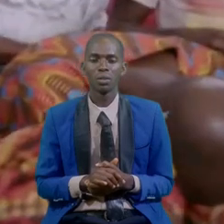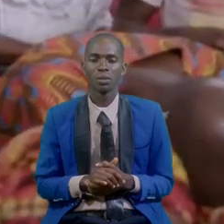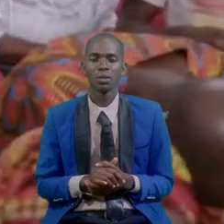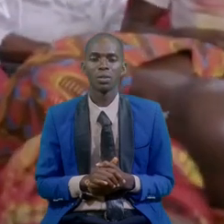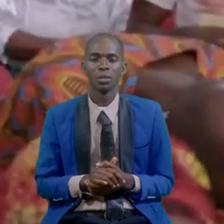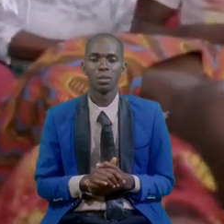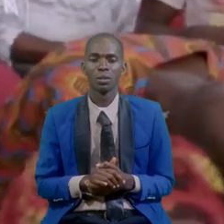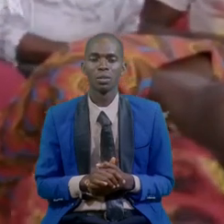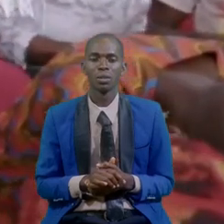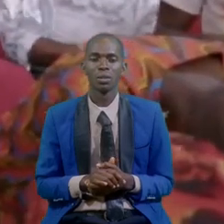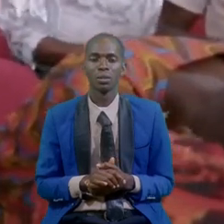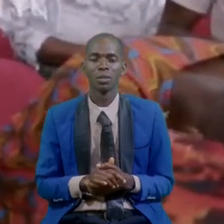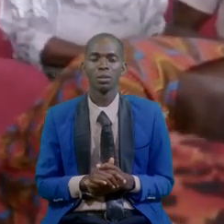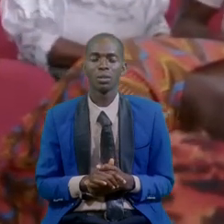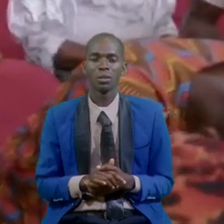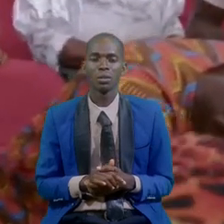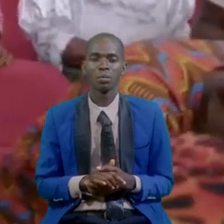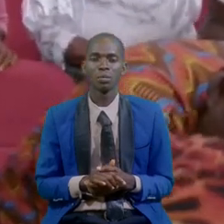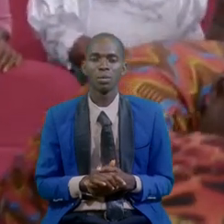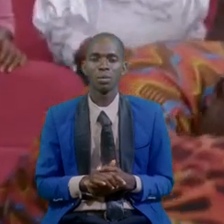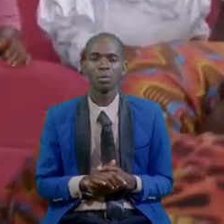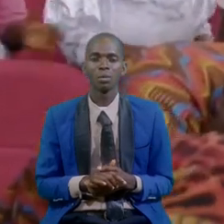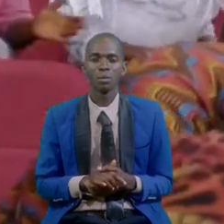Don't leave any stone unturned.